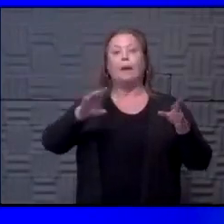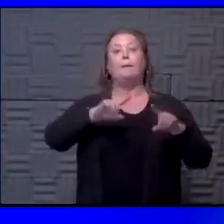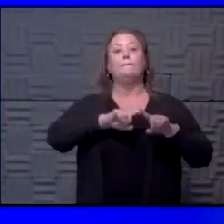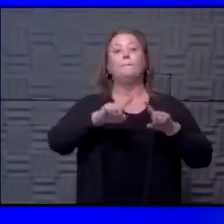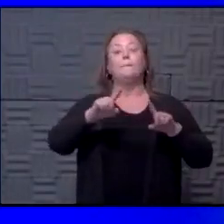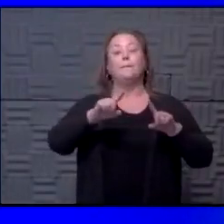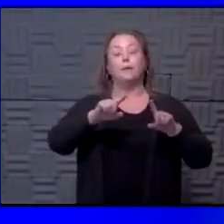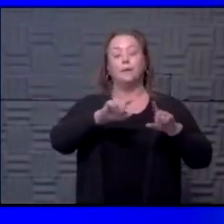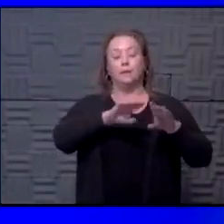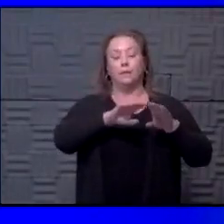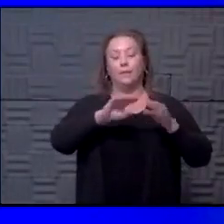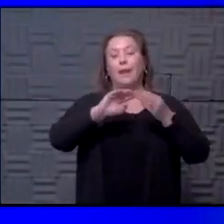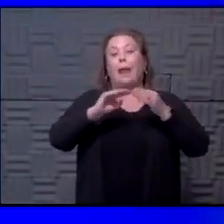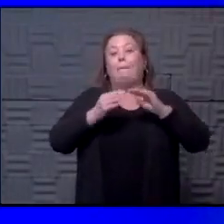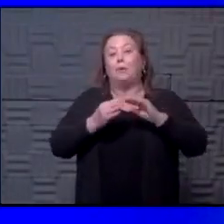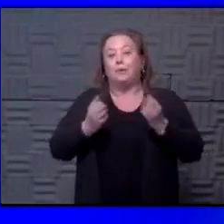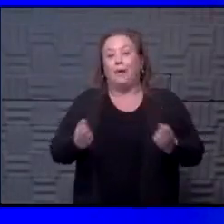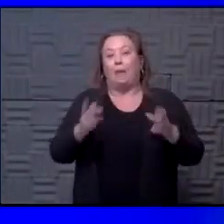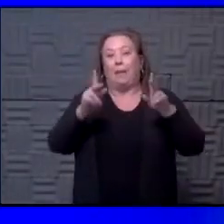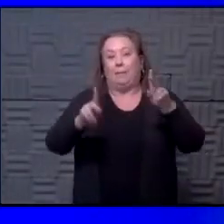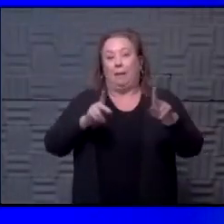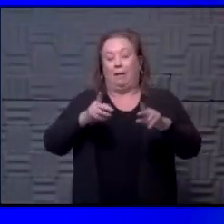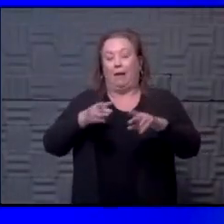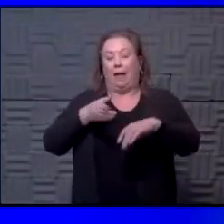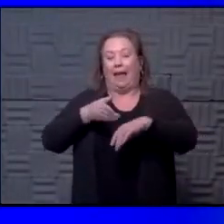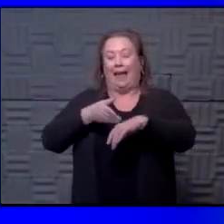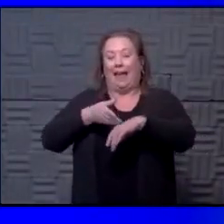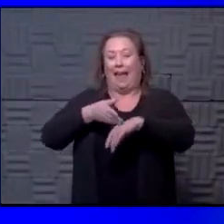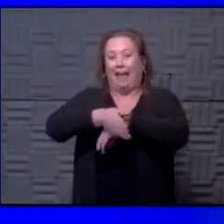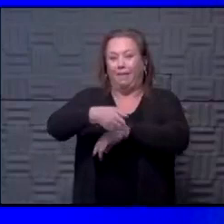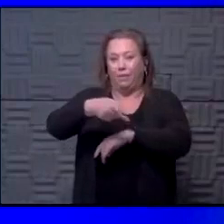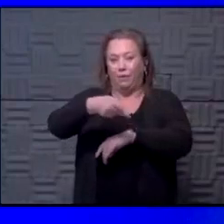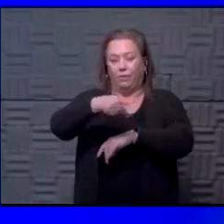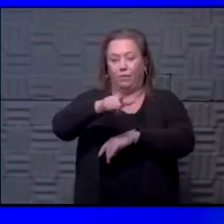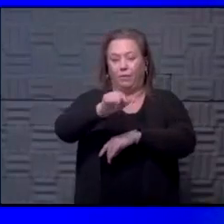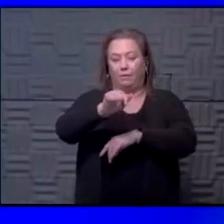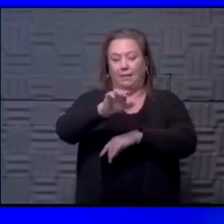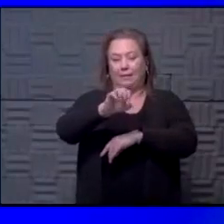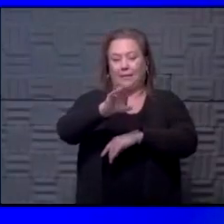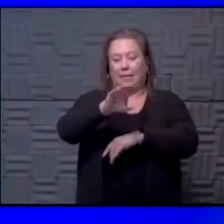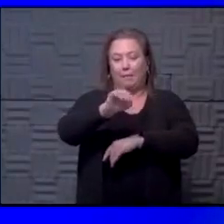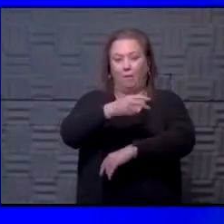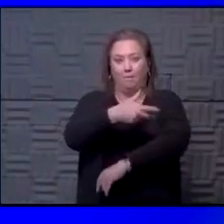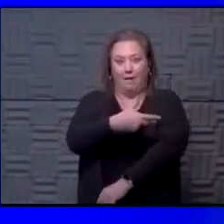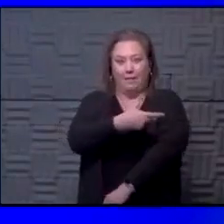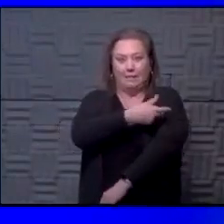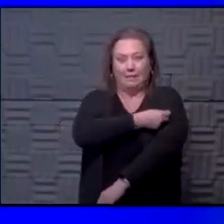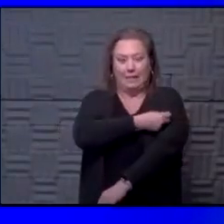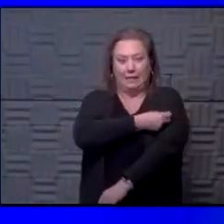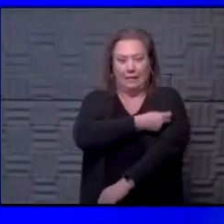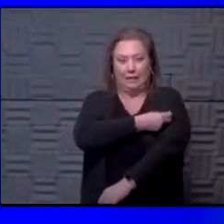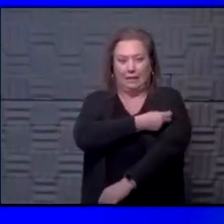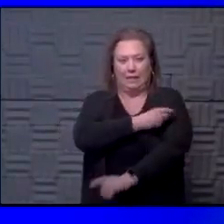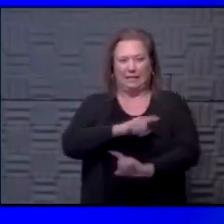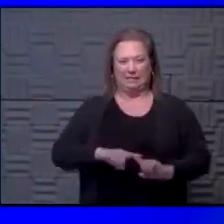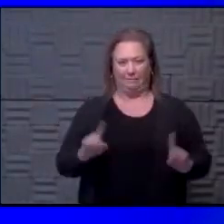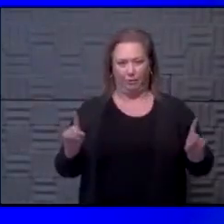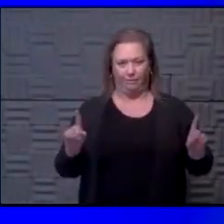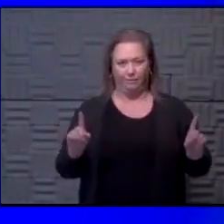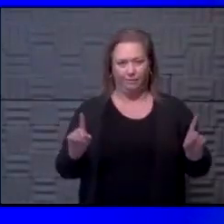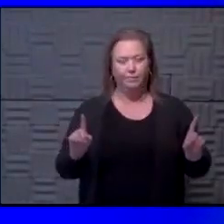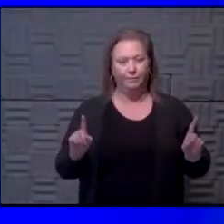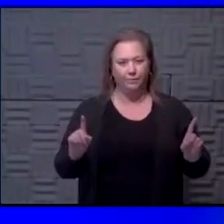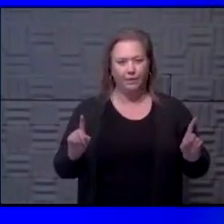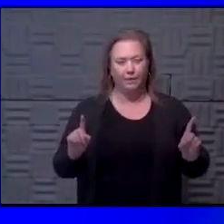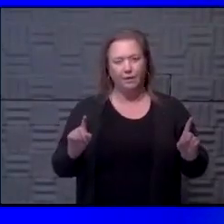of people starting to get COVID-19 after the placebo versus after the vaccine is extremely different. So